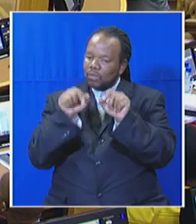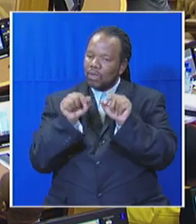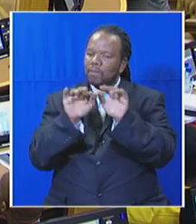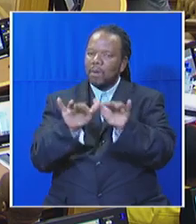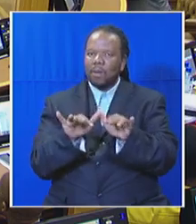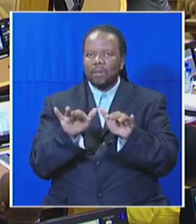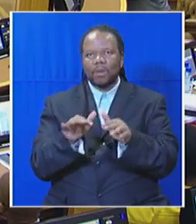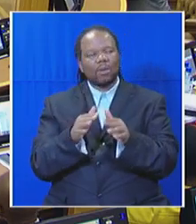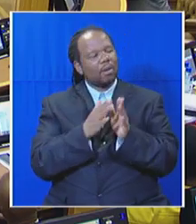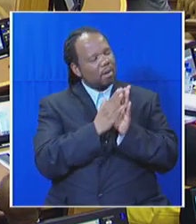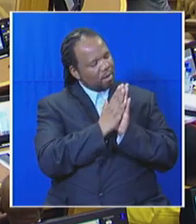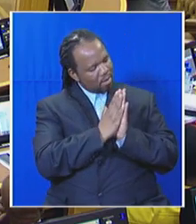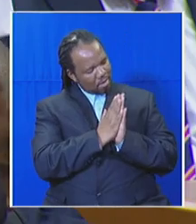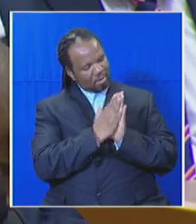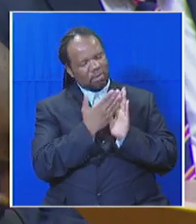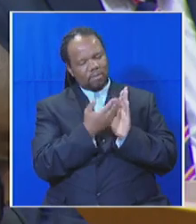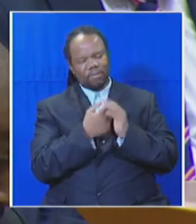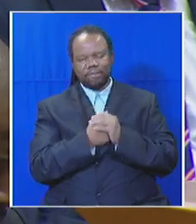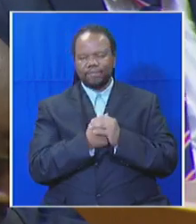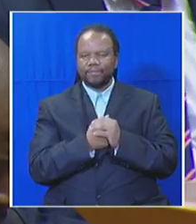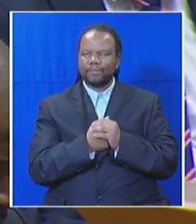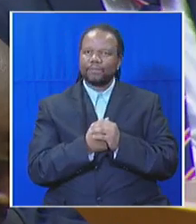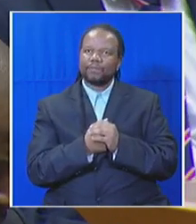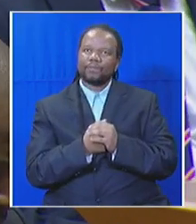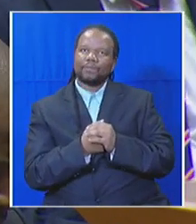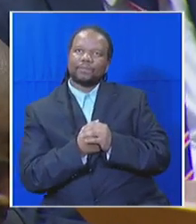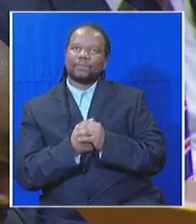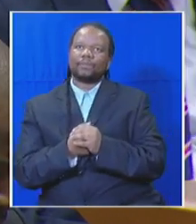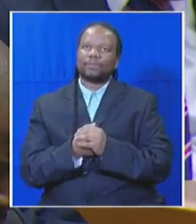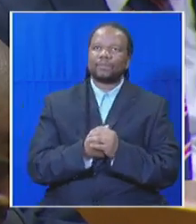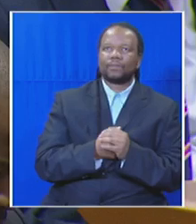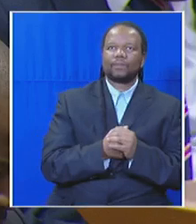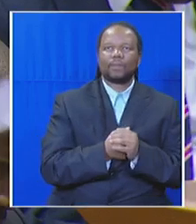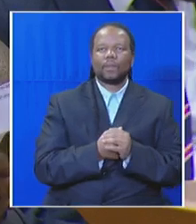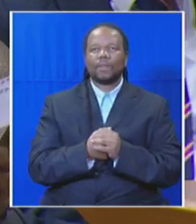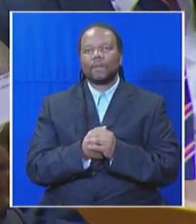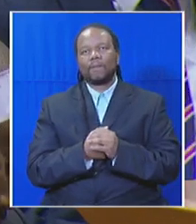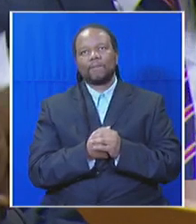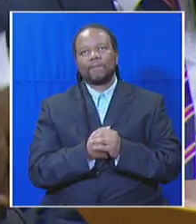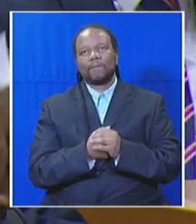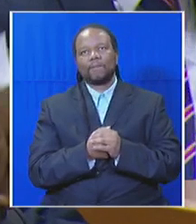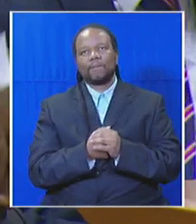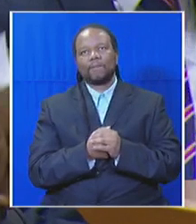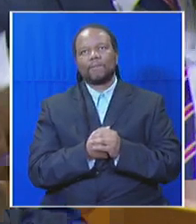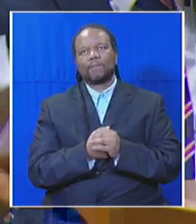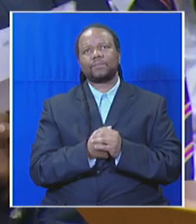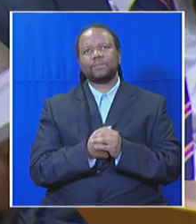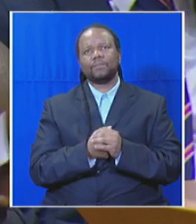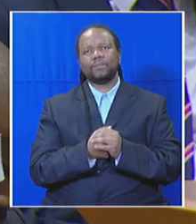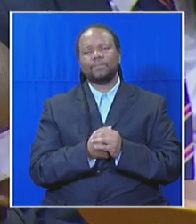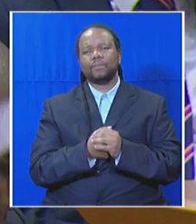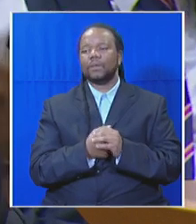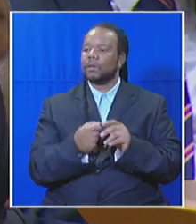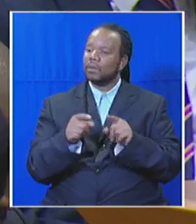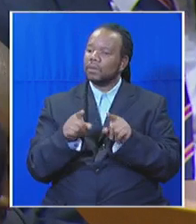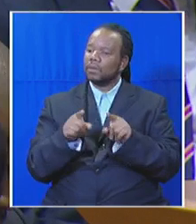ngaphandle silandele pha kumama uPensihlakula naye owayethe yansuba khonto